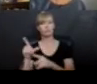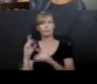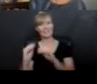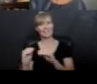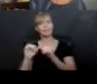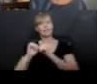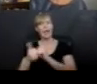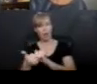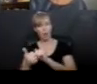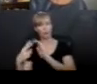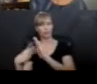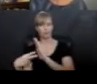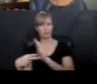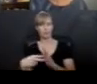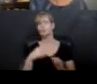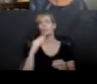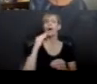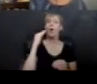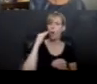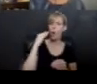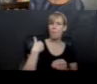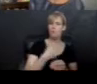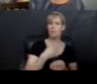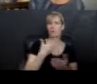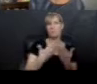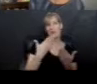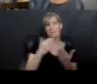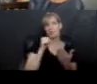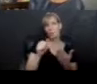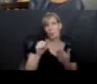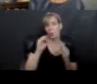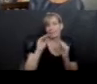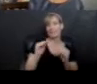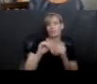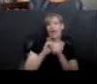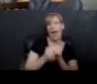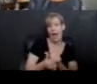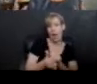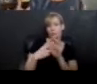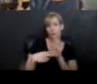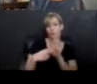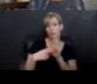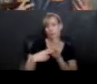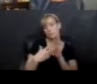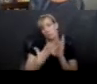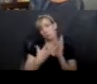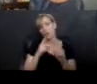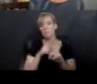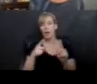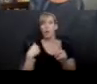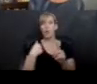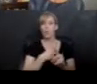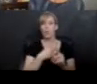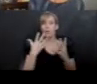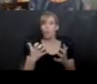right? So at home, we may not be teaching how to read, we might not know how to do that. But we want to create a love of